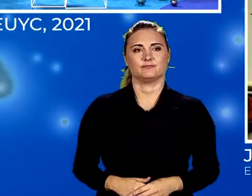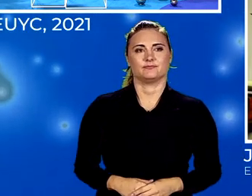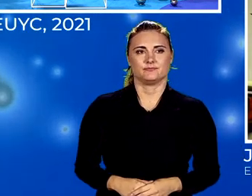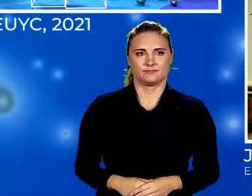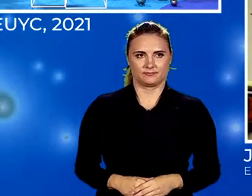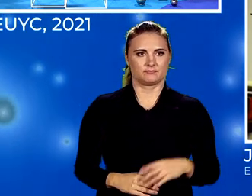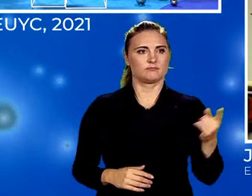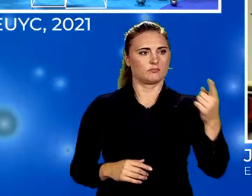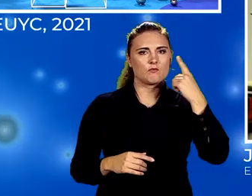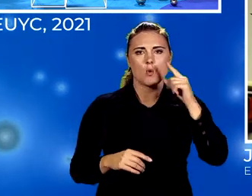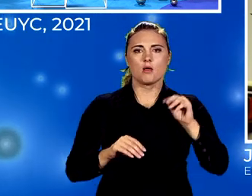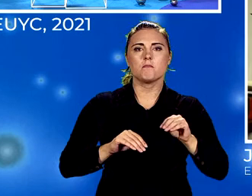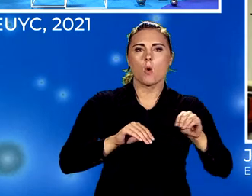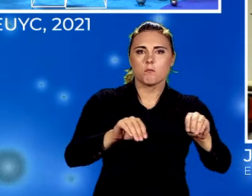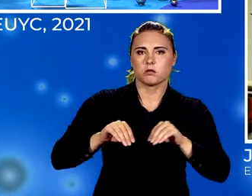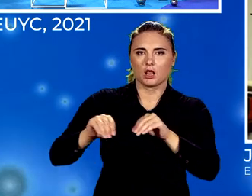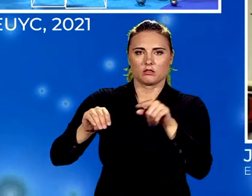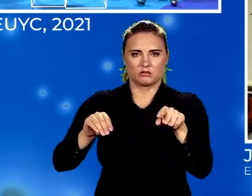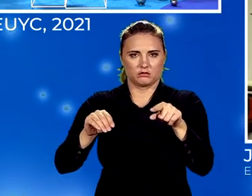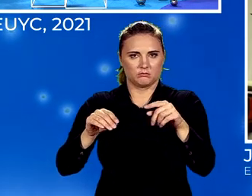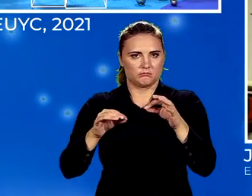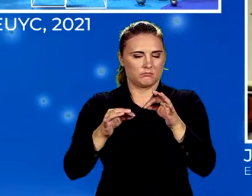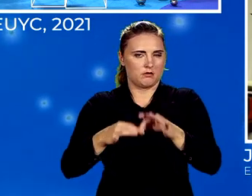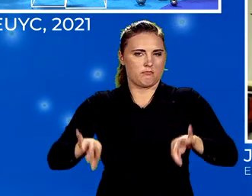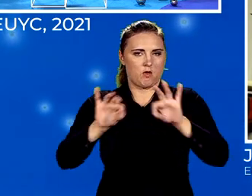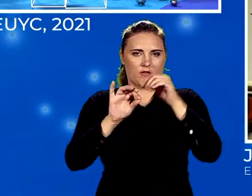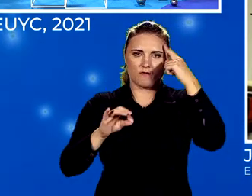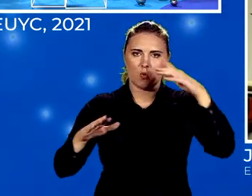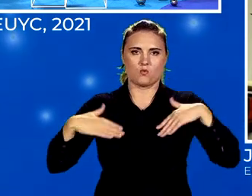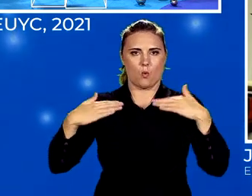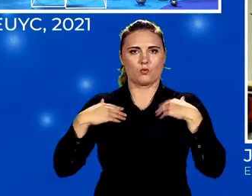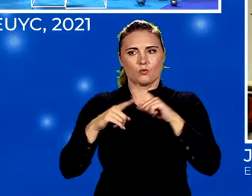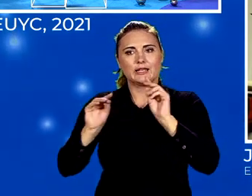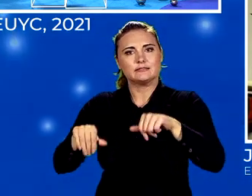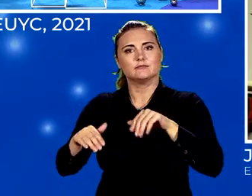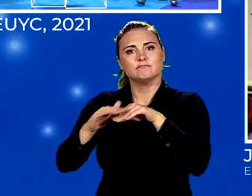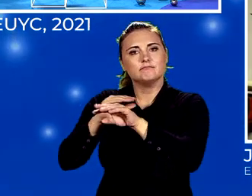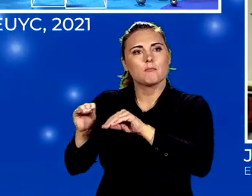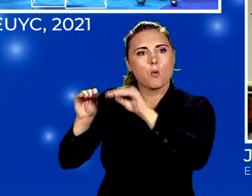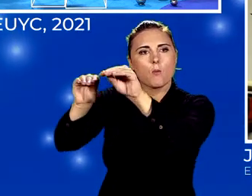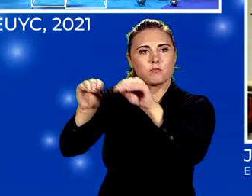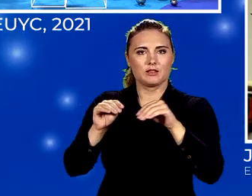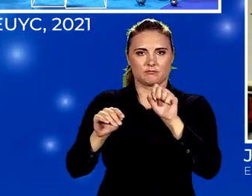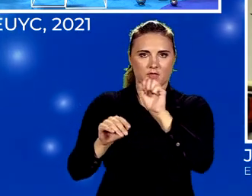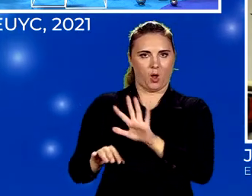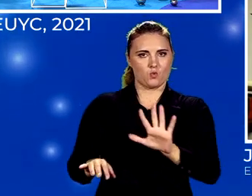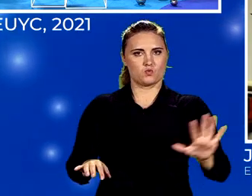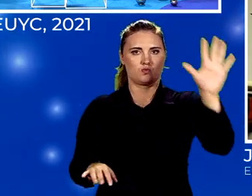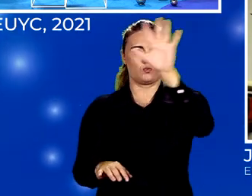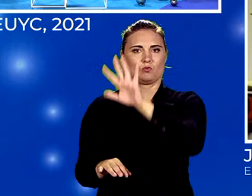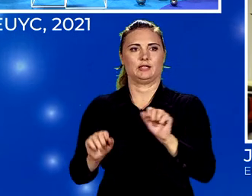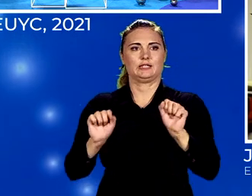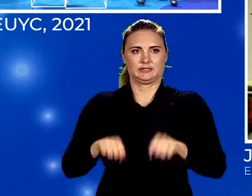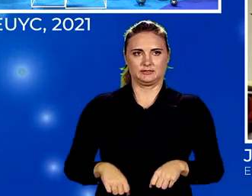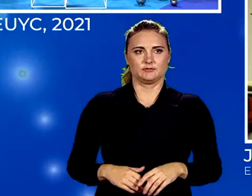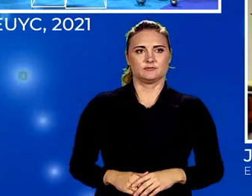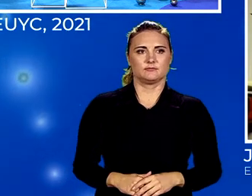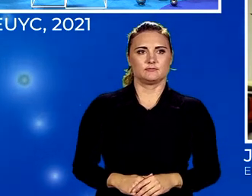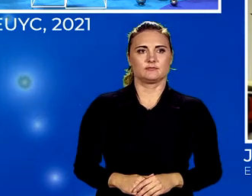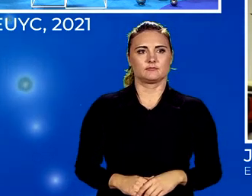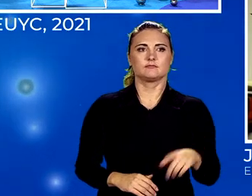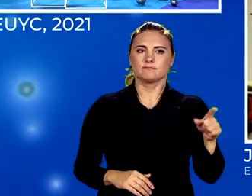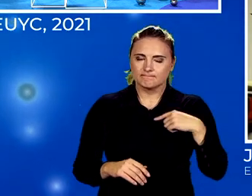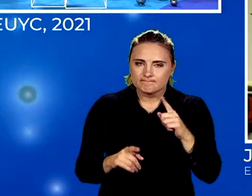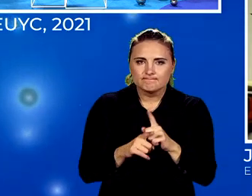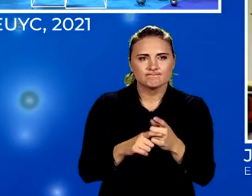as a stimulator for young people to participate more, but also to feel European and then being engaged in European processes.